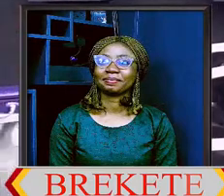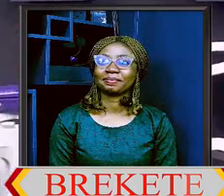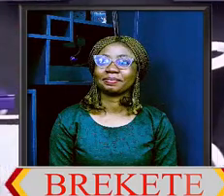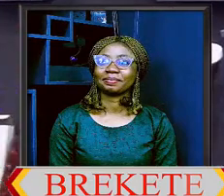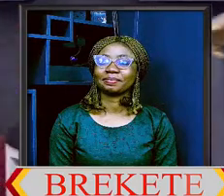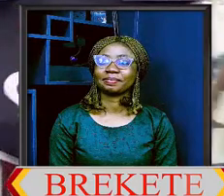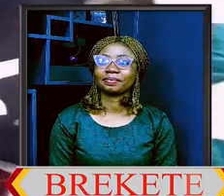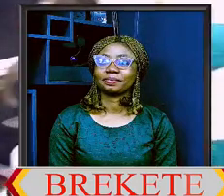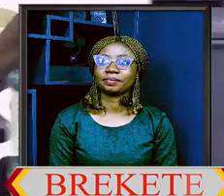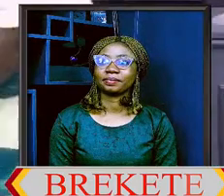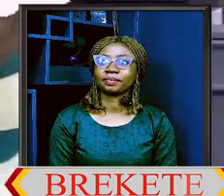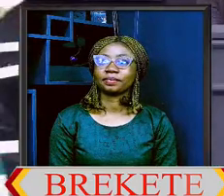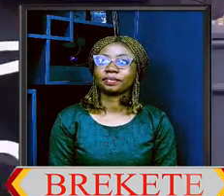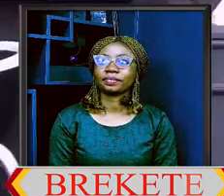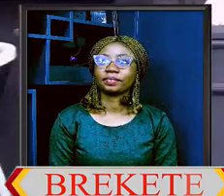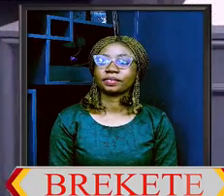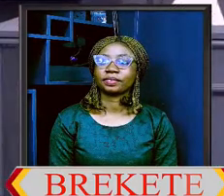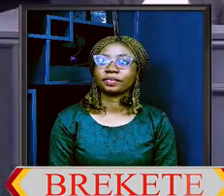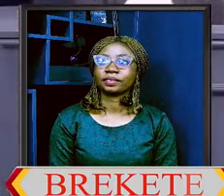can I come